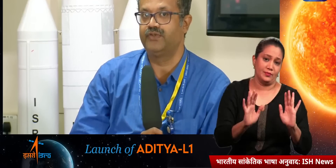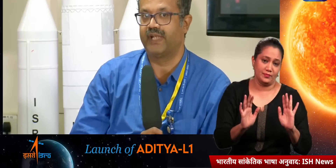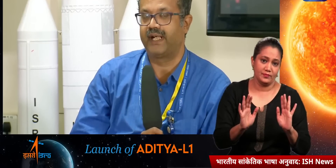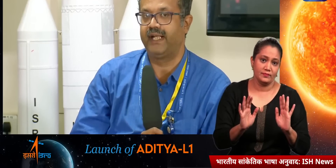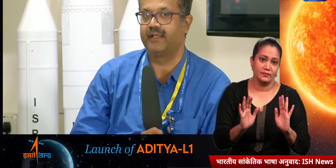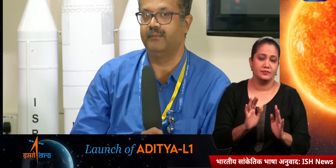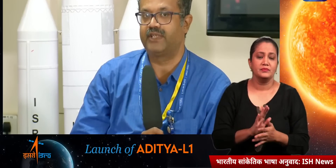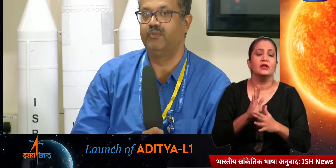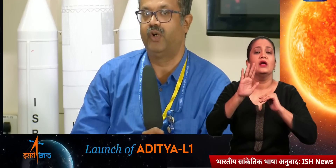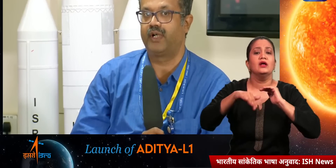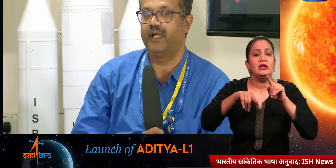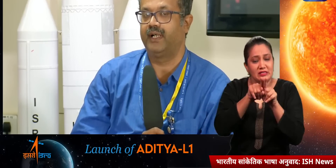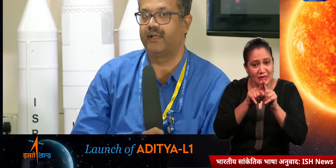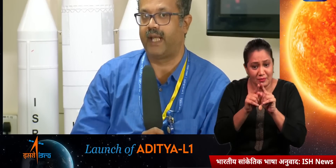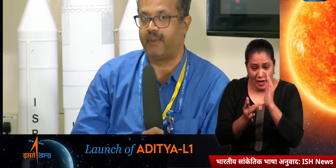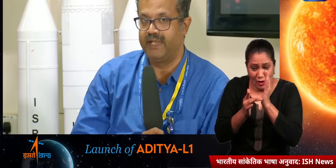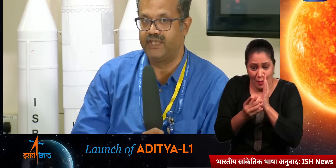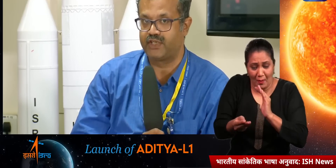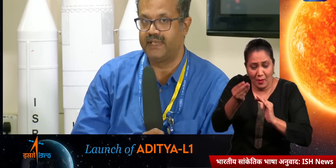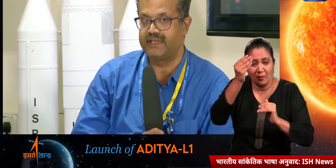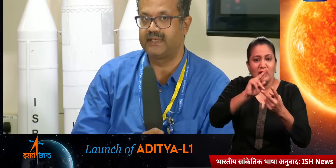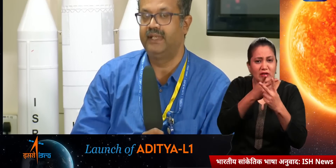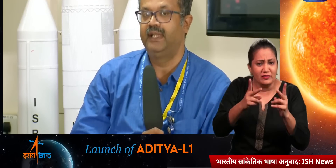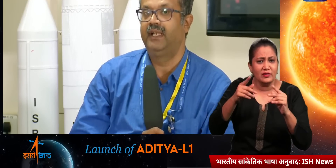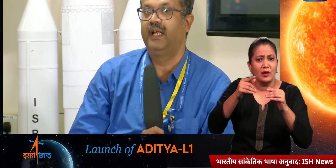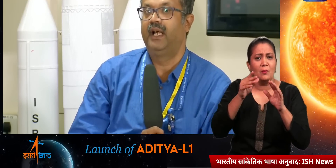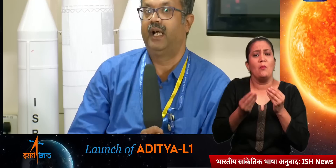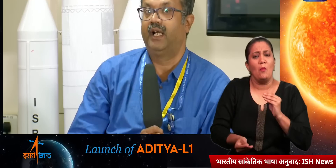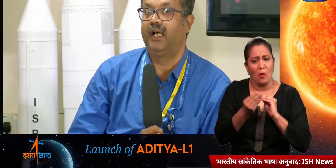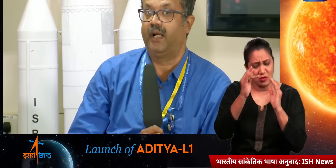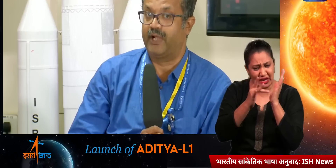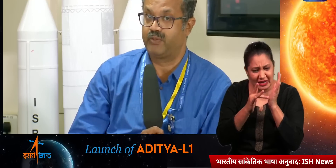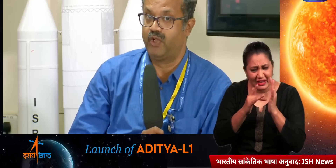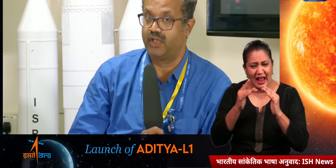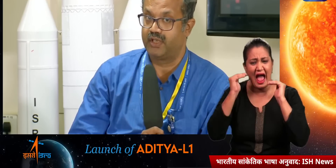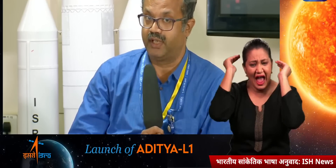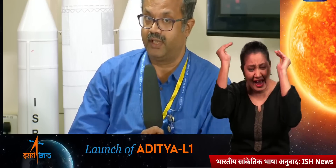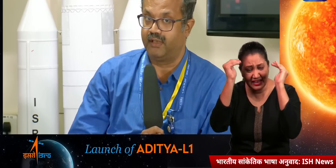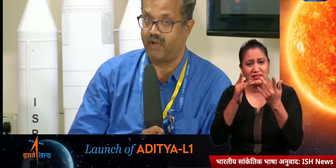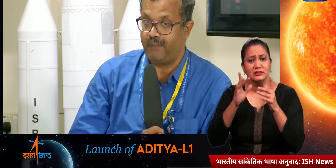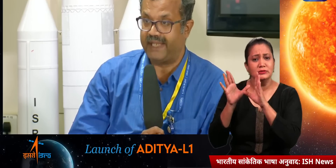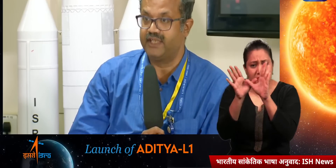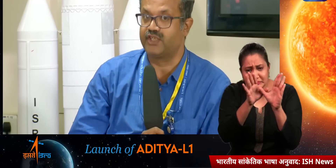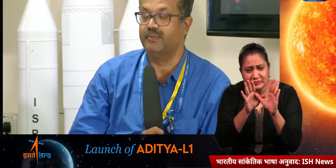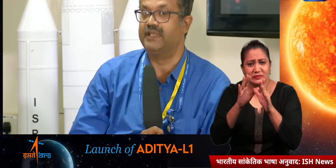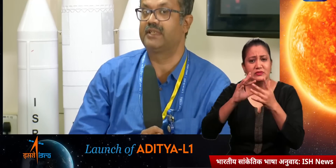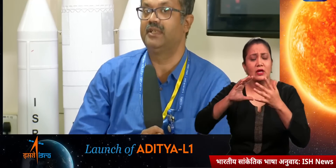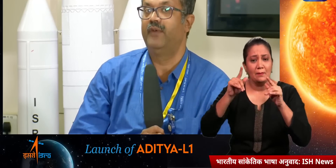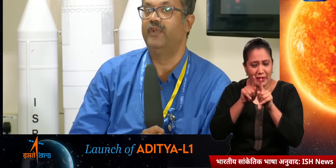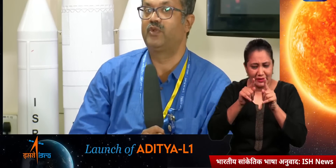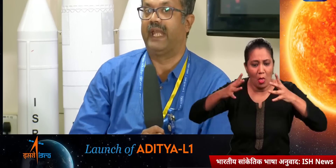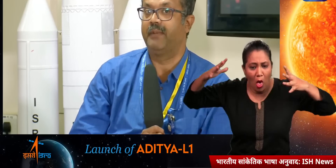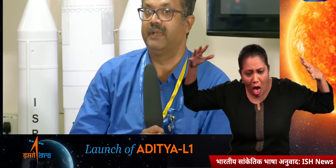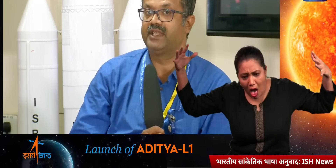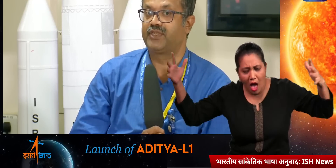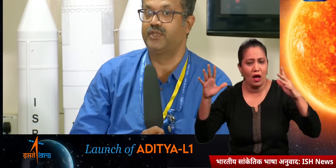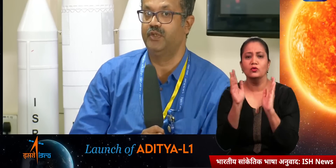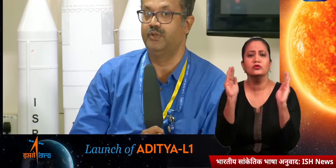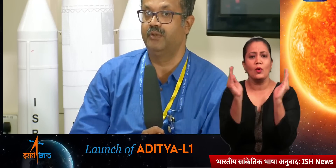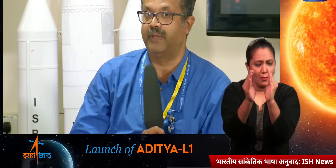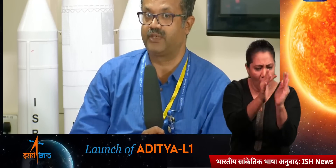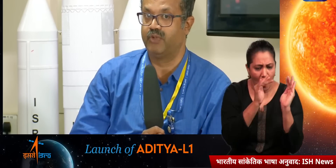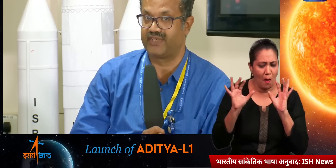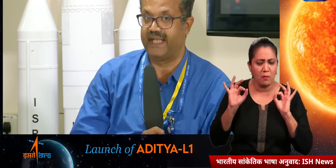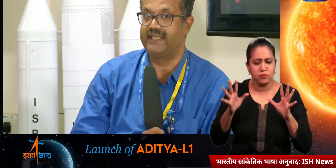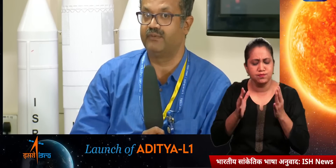able to generate much more capable instruments, much more compact instruments, which will enable us to